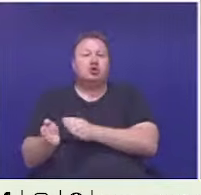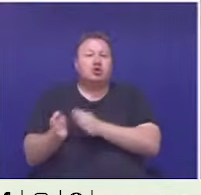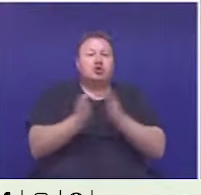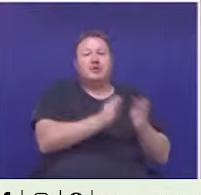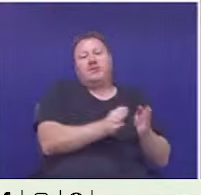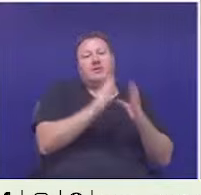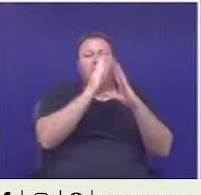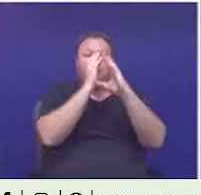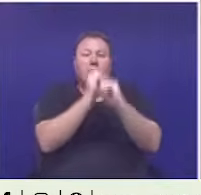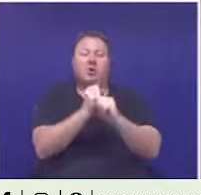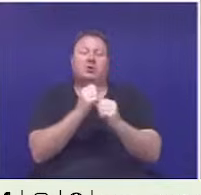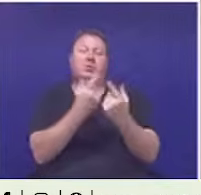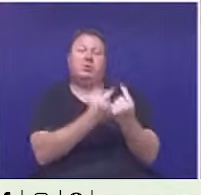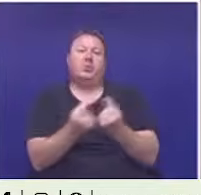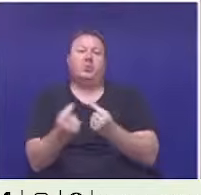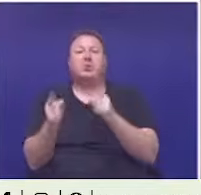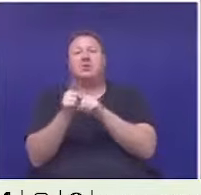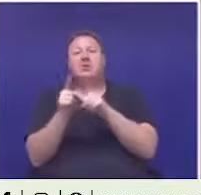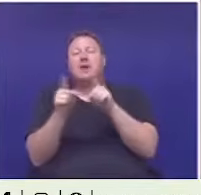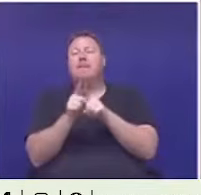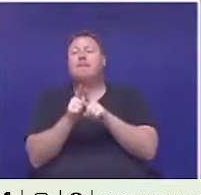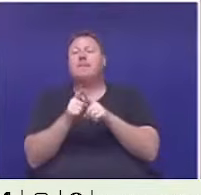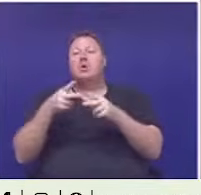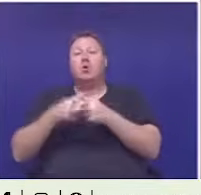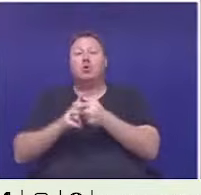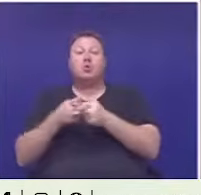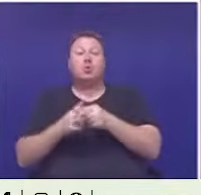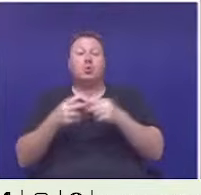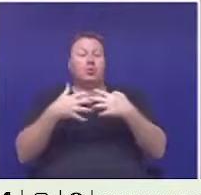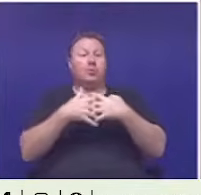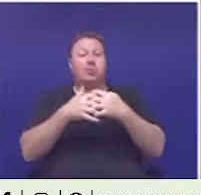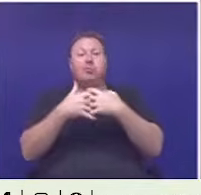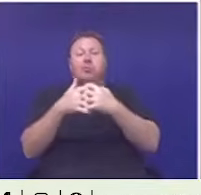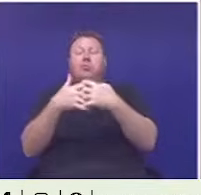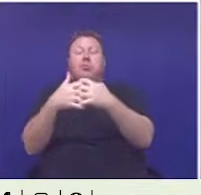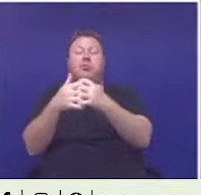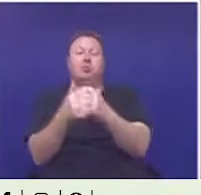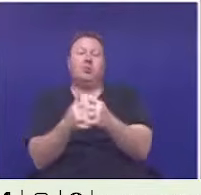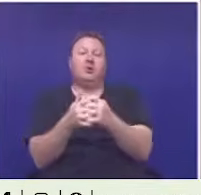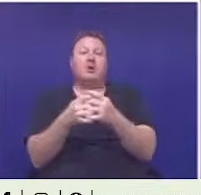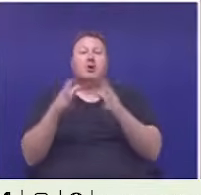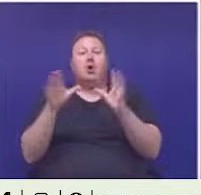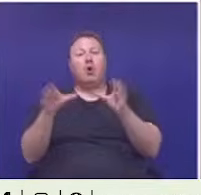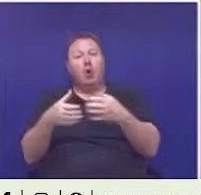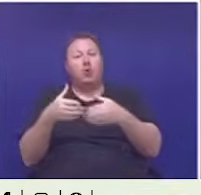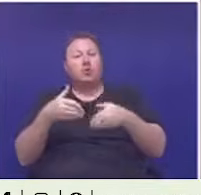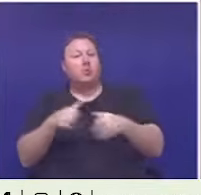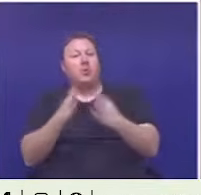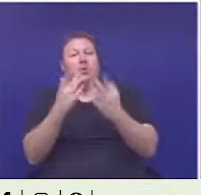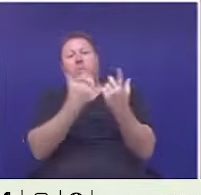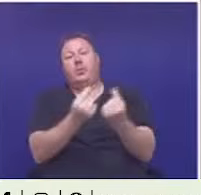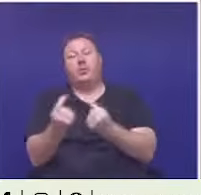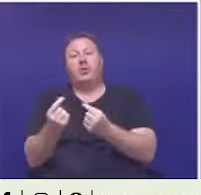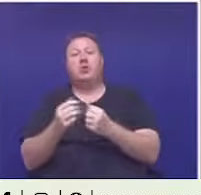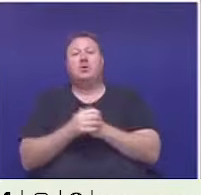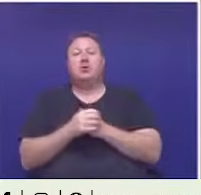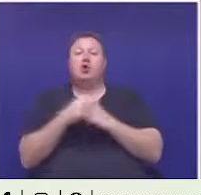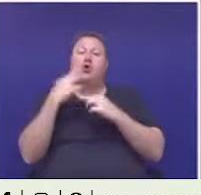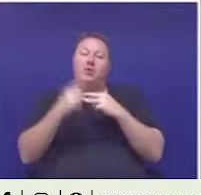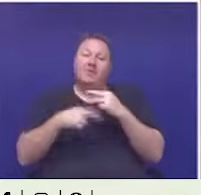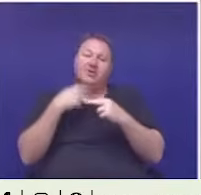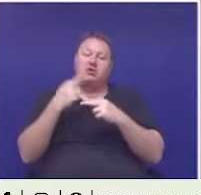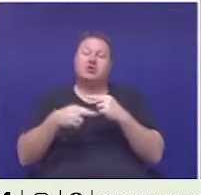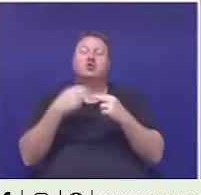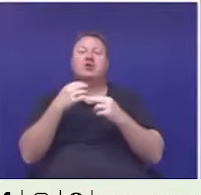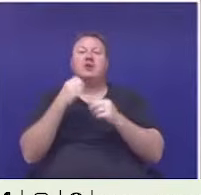have been built into core tools that shape classroom practice. This includes ongoing revision of the annual